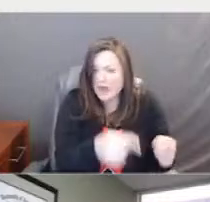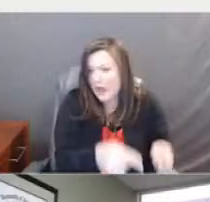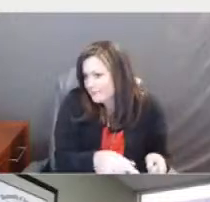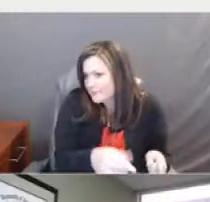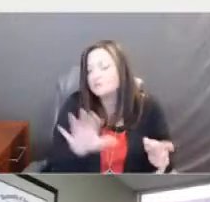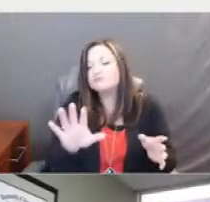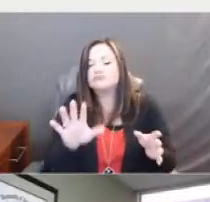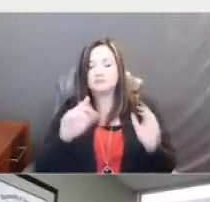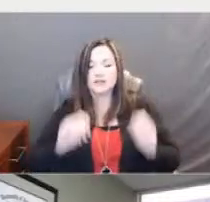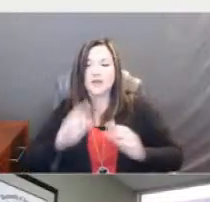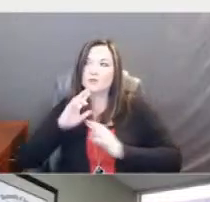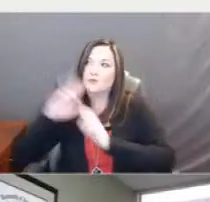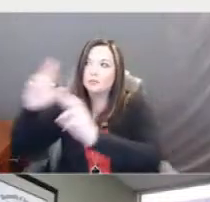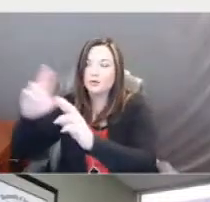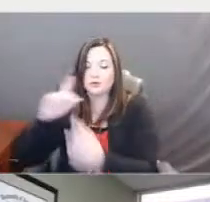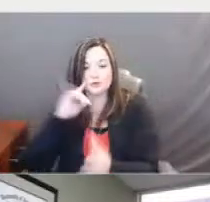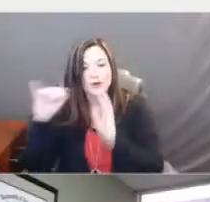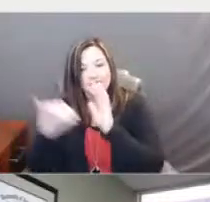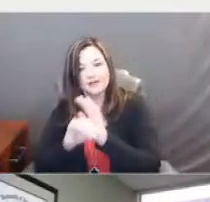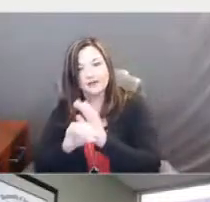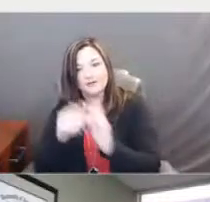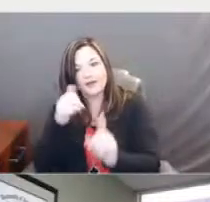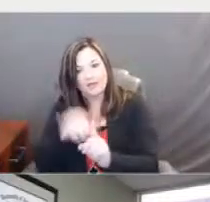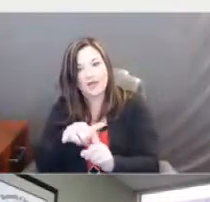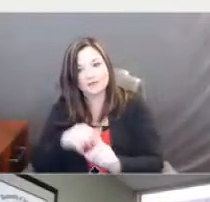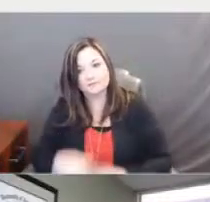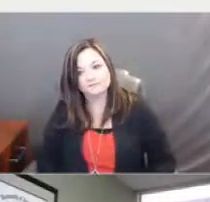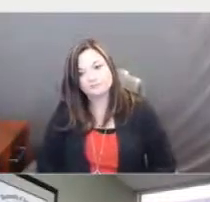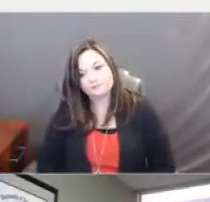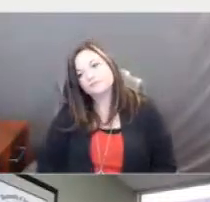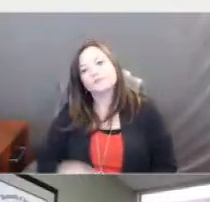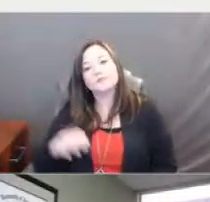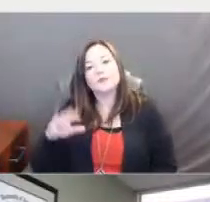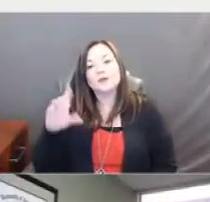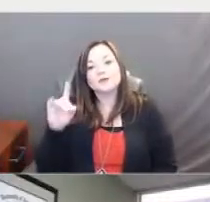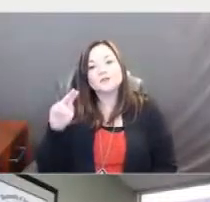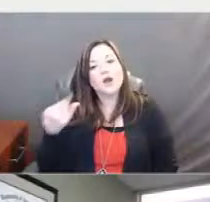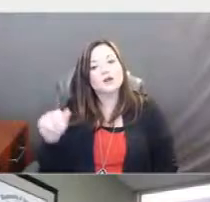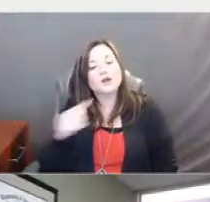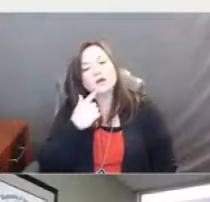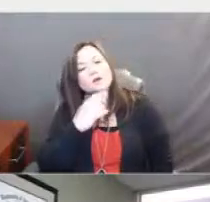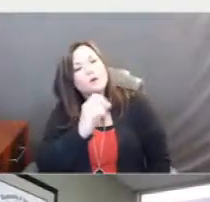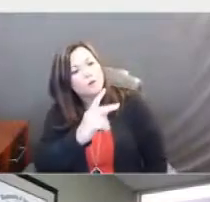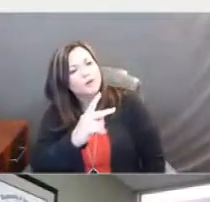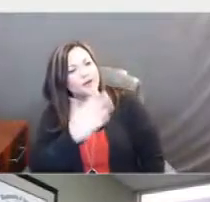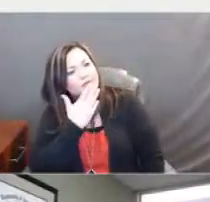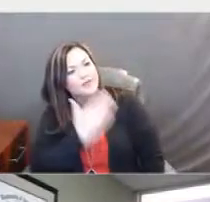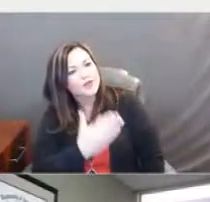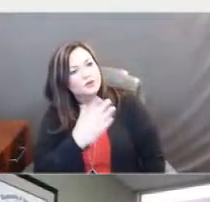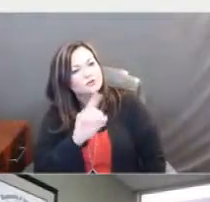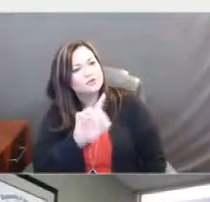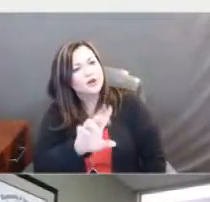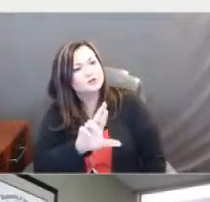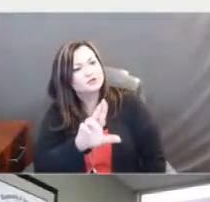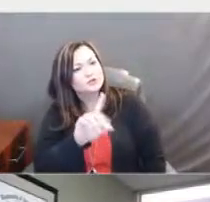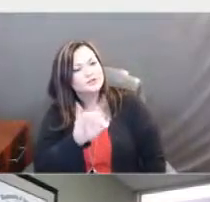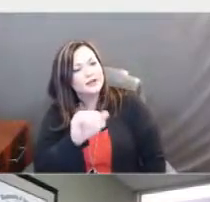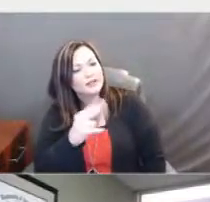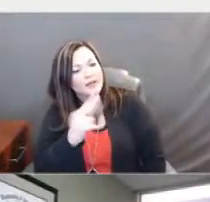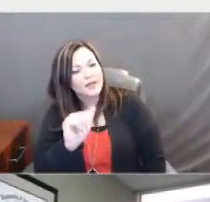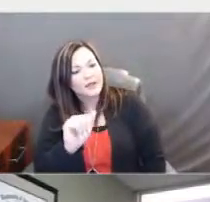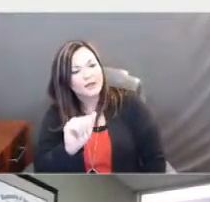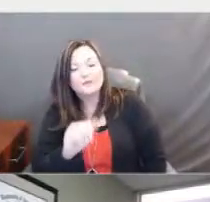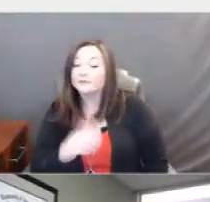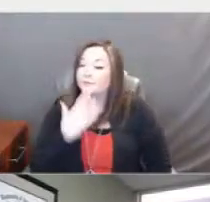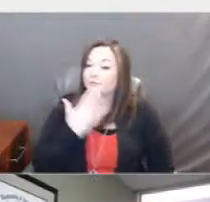to identify it as a potential problem. Okay, Dr. Dillahay, thank you. One of the things I